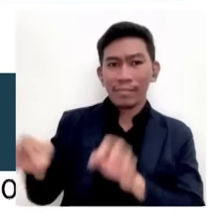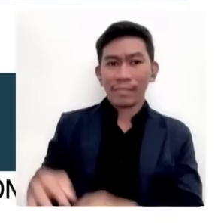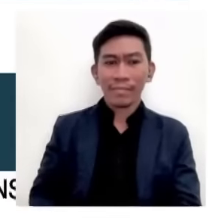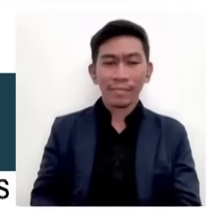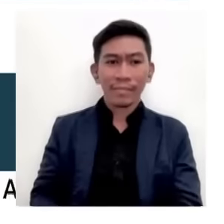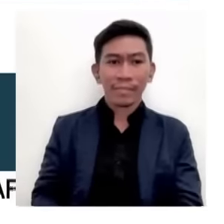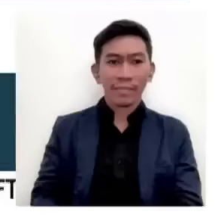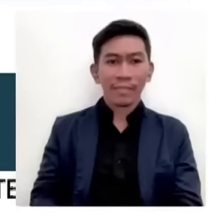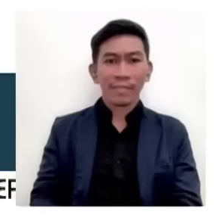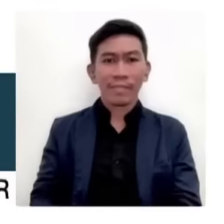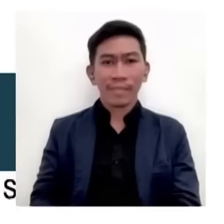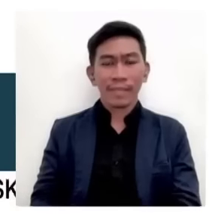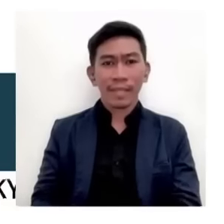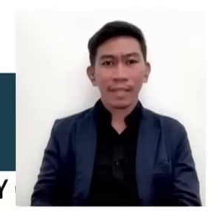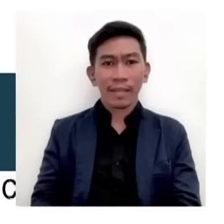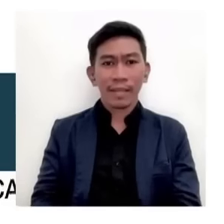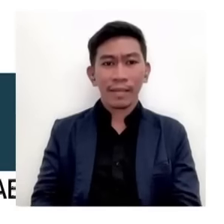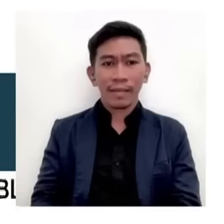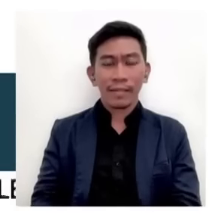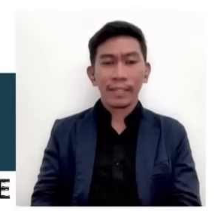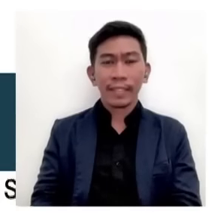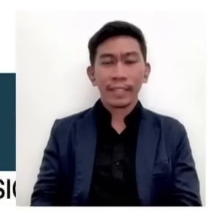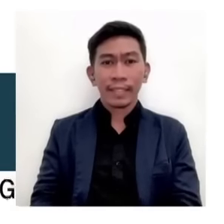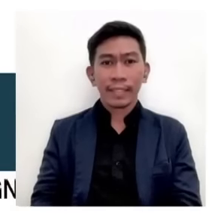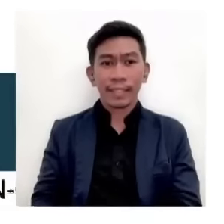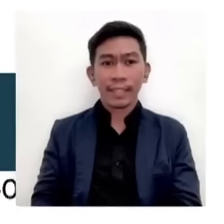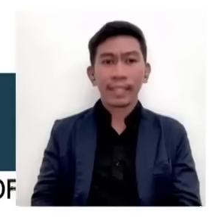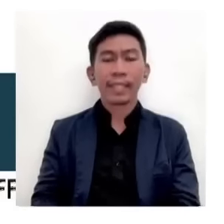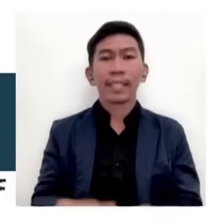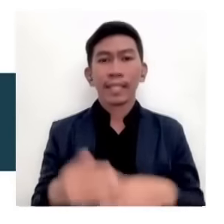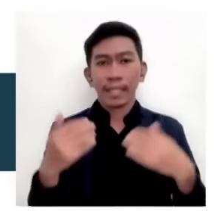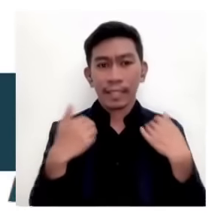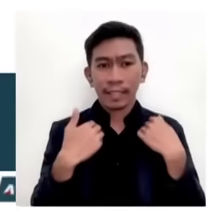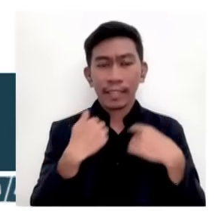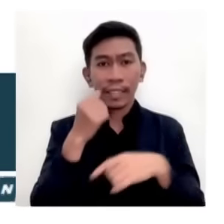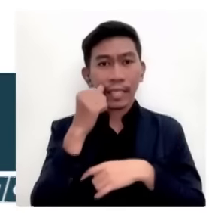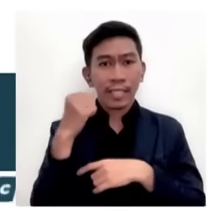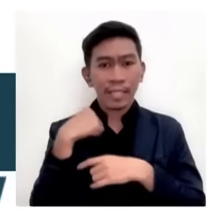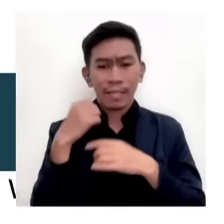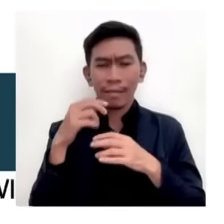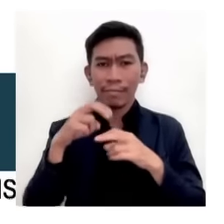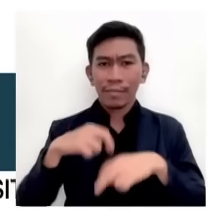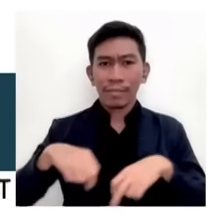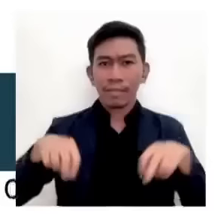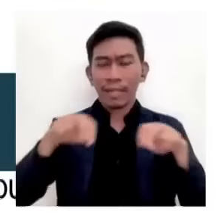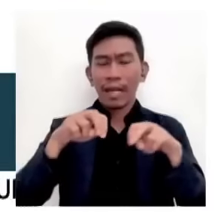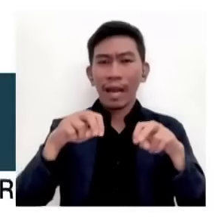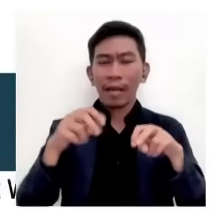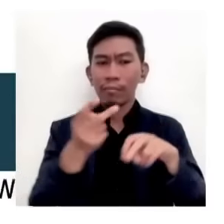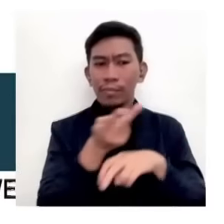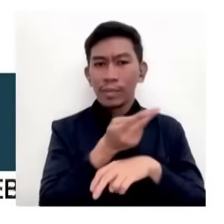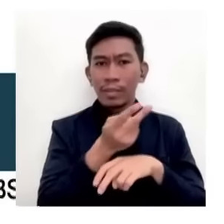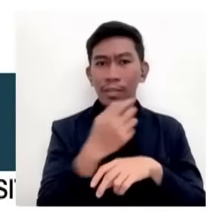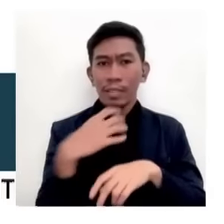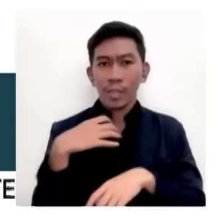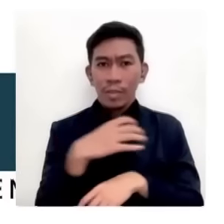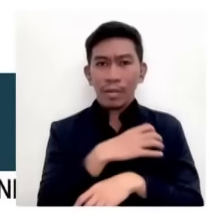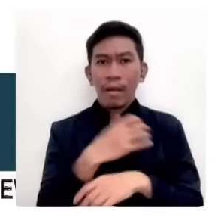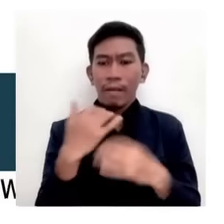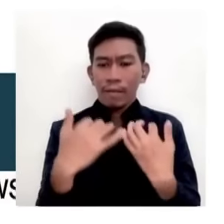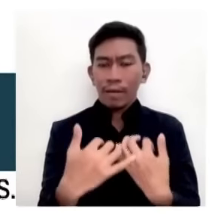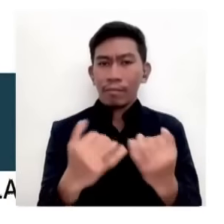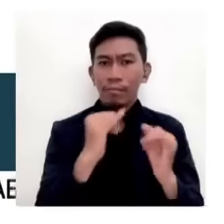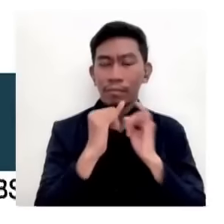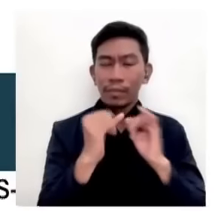they're also saying, the two representatives who held a press conference yesterday, they're saying this is already moot since